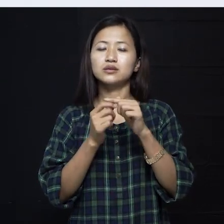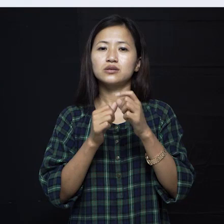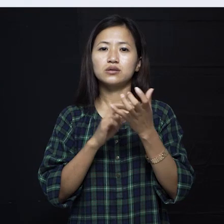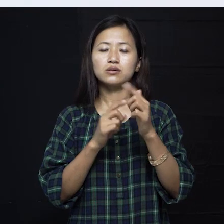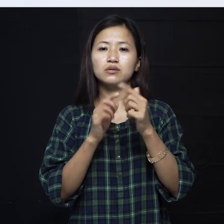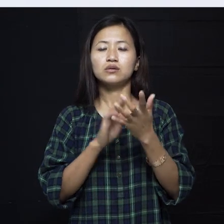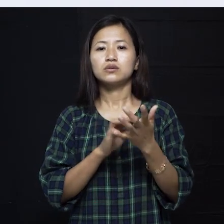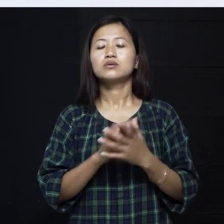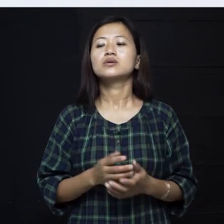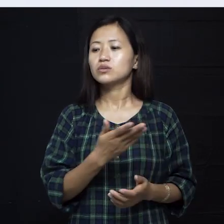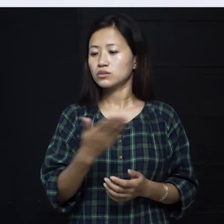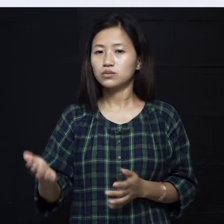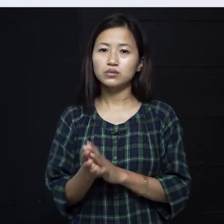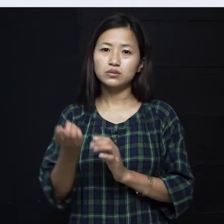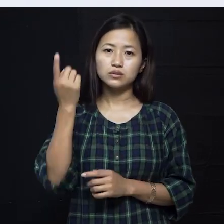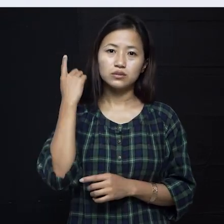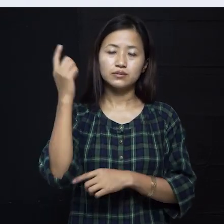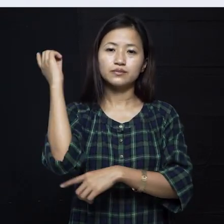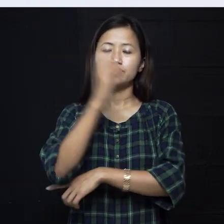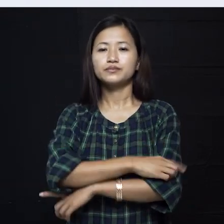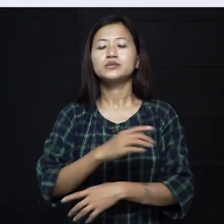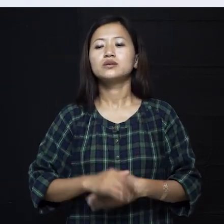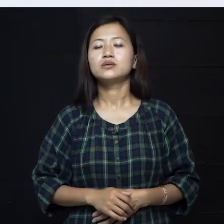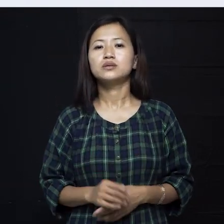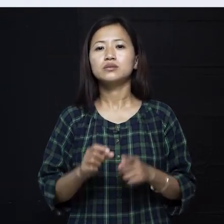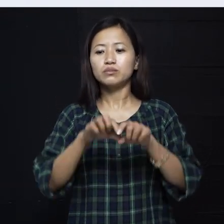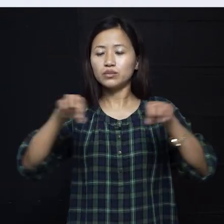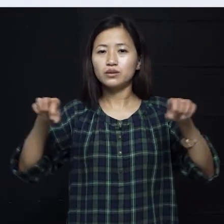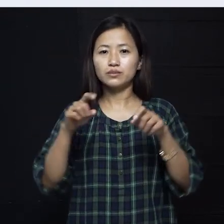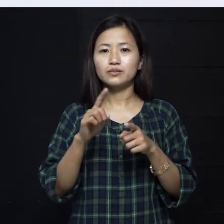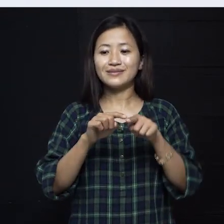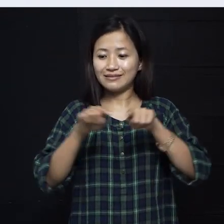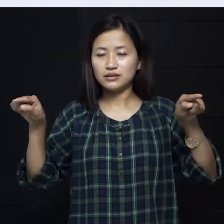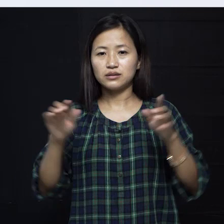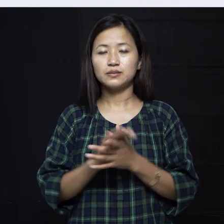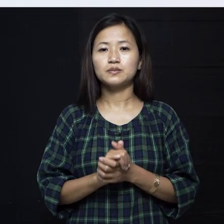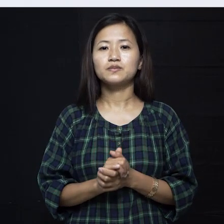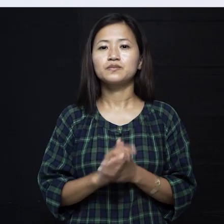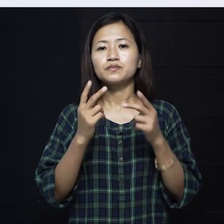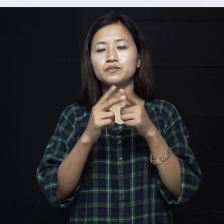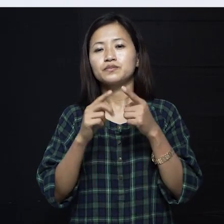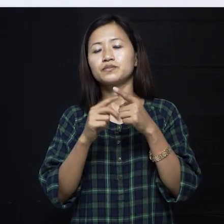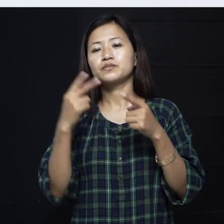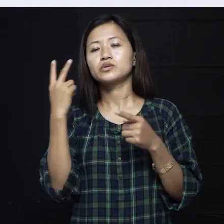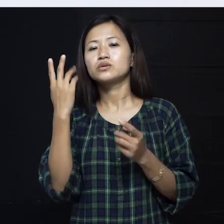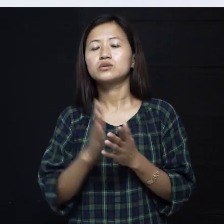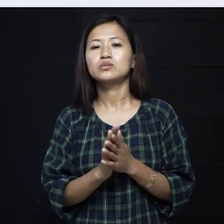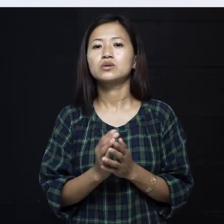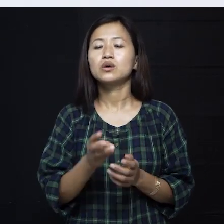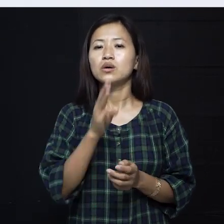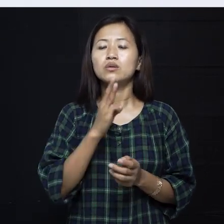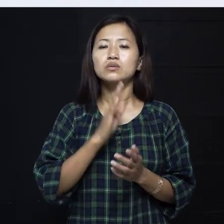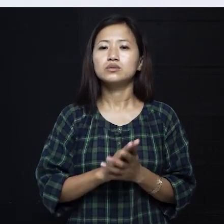why is, those days, okay, this pipeline, it was used to transport water from one